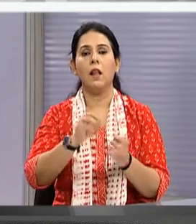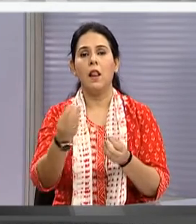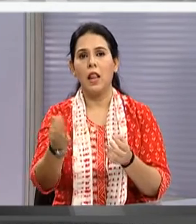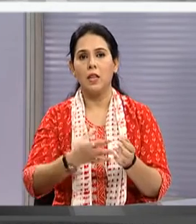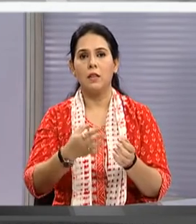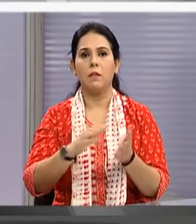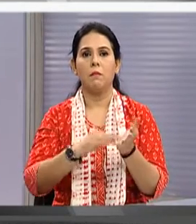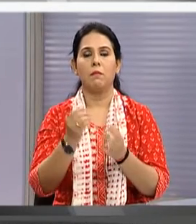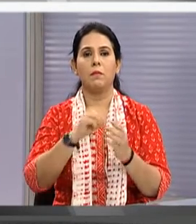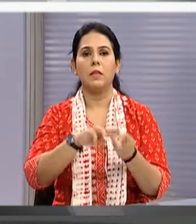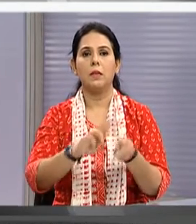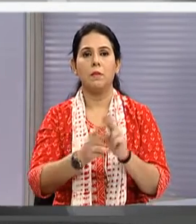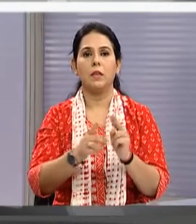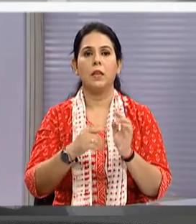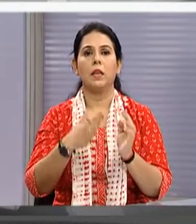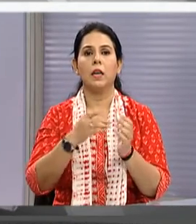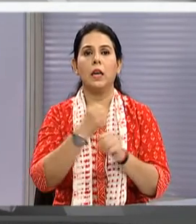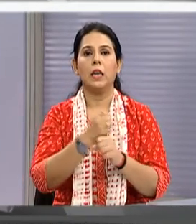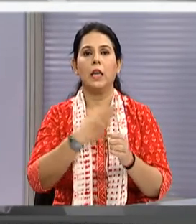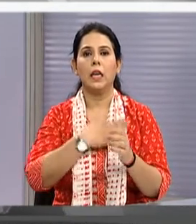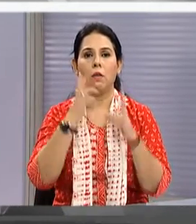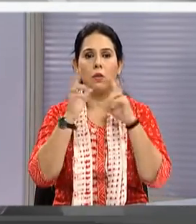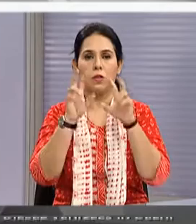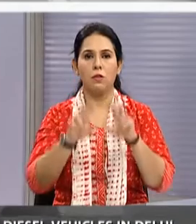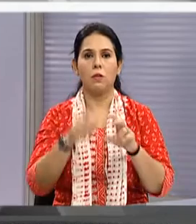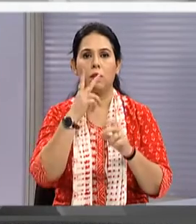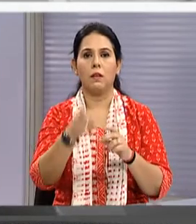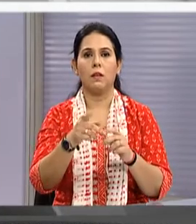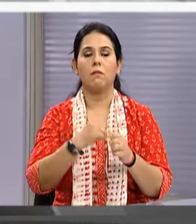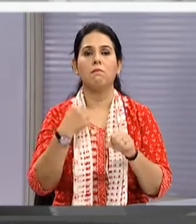latest order merely represents the green watchdog taking its